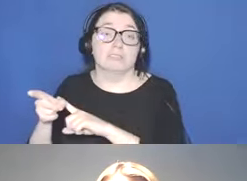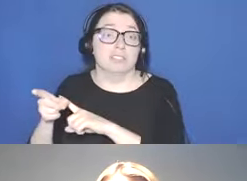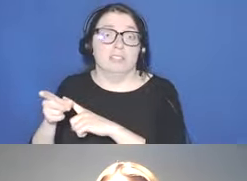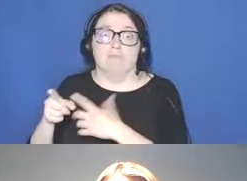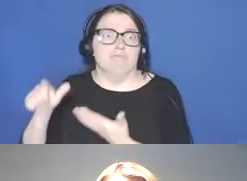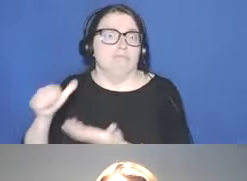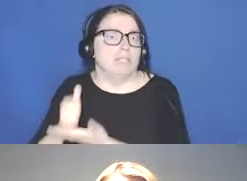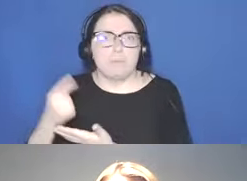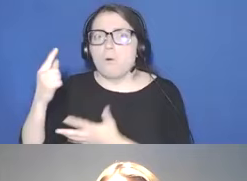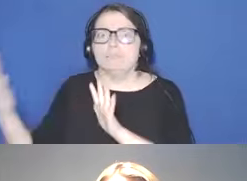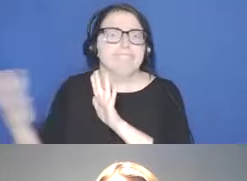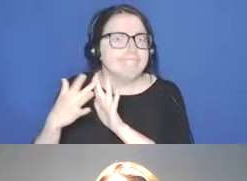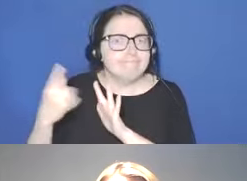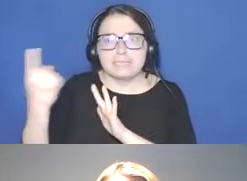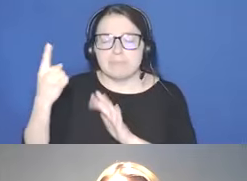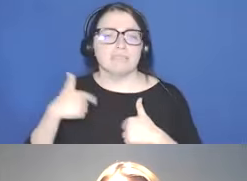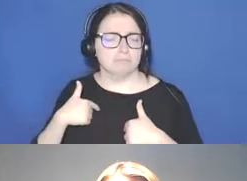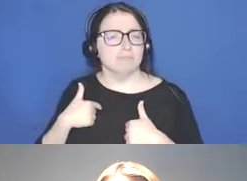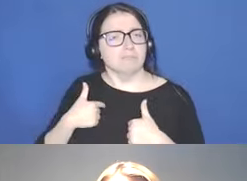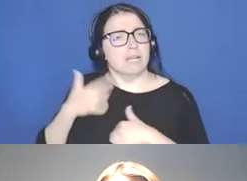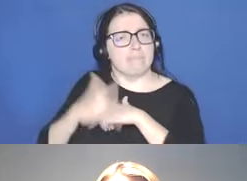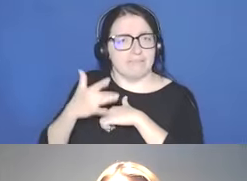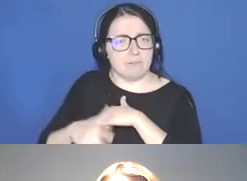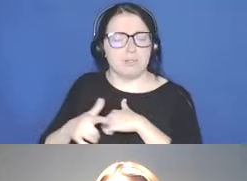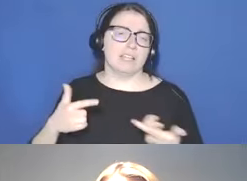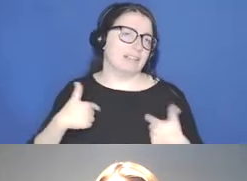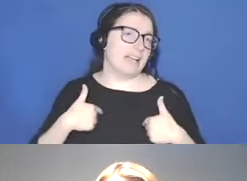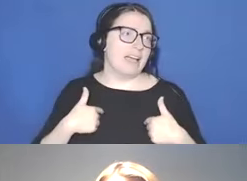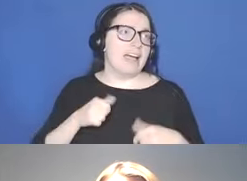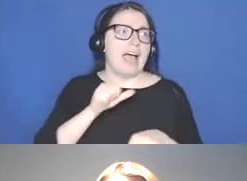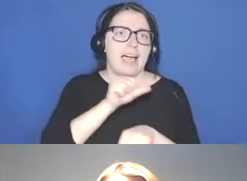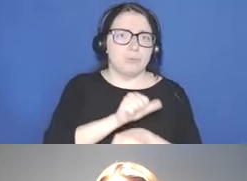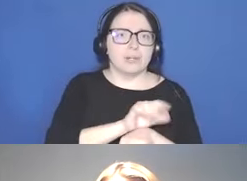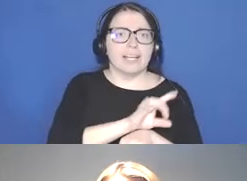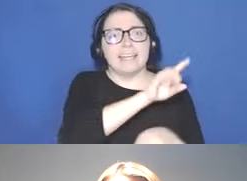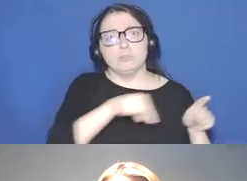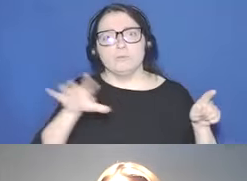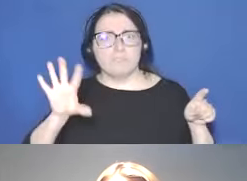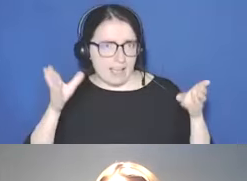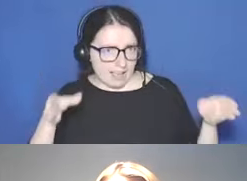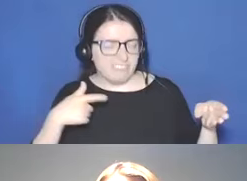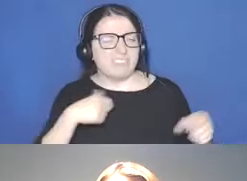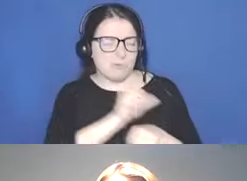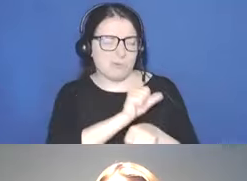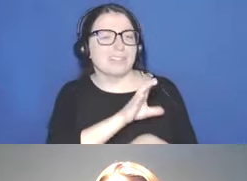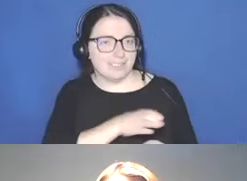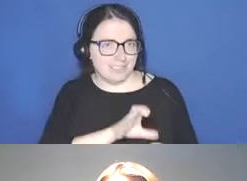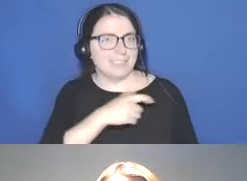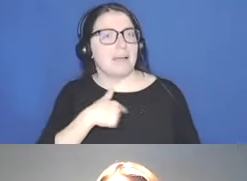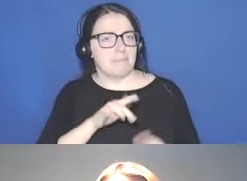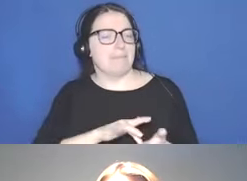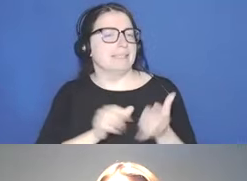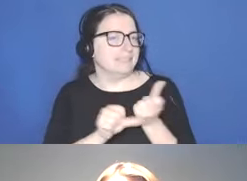from 8 to sometimes 5 o'clock. I can't always be on my phone at work because I work in a clinic as well. I'm a medical